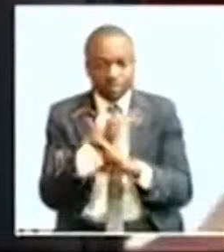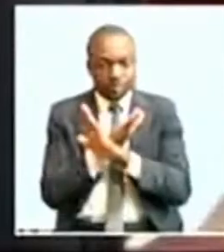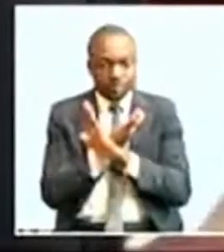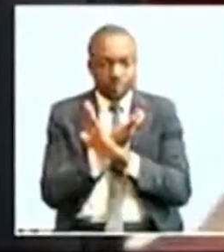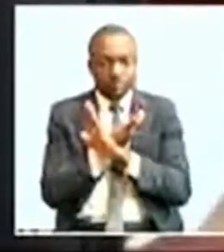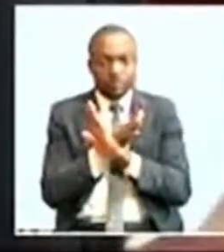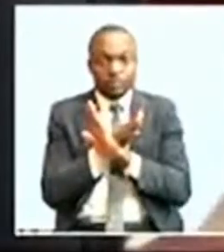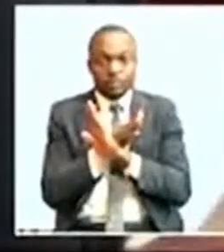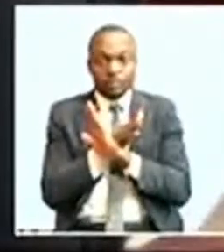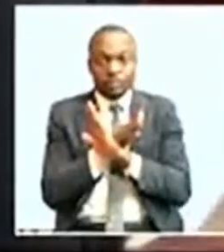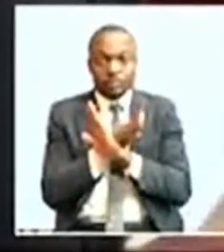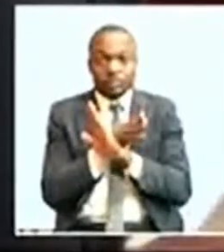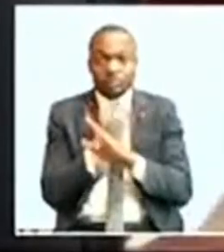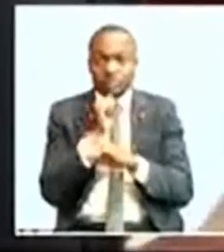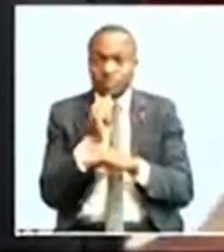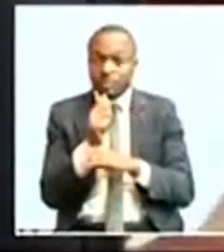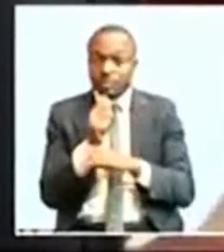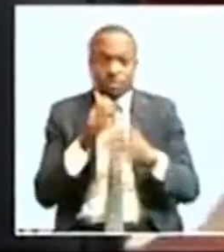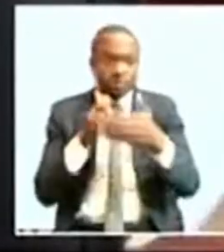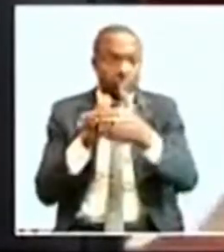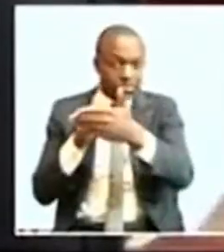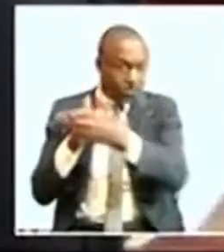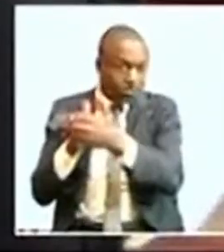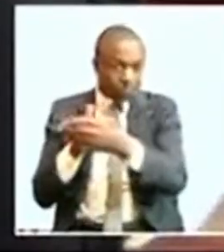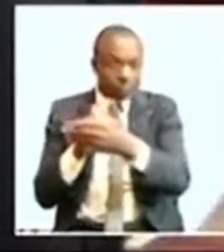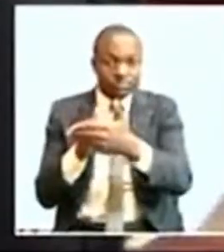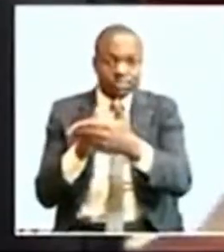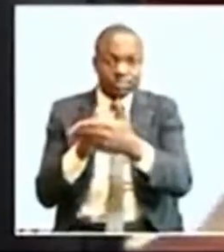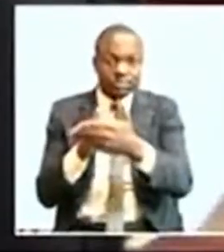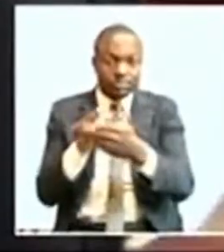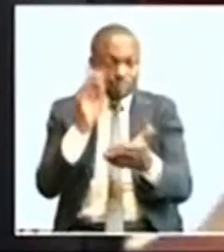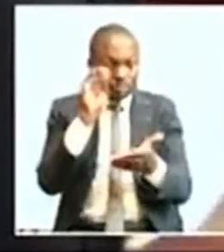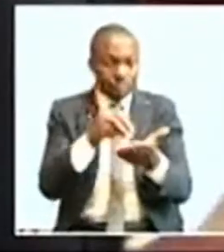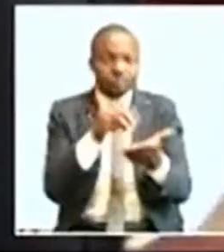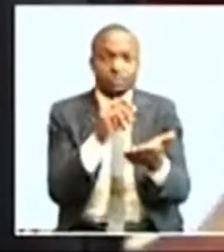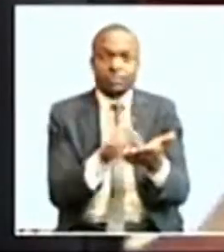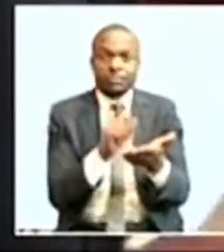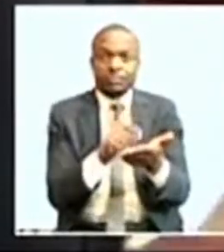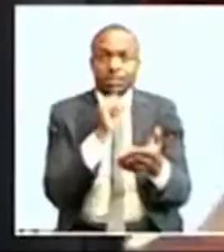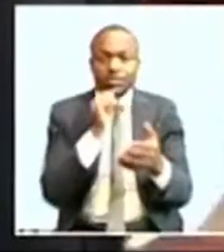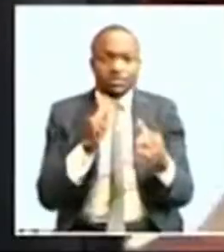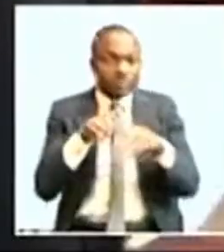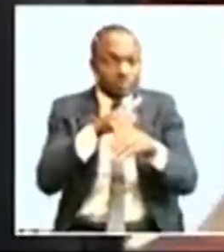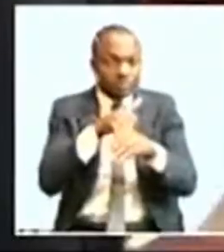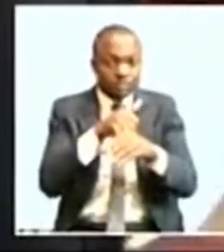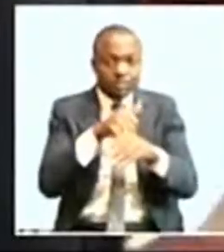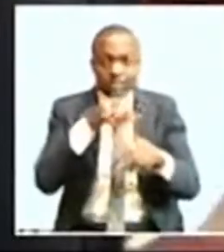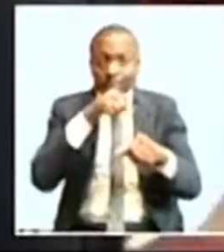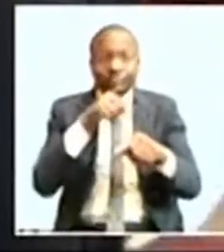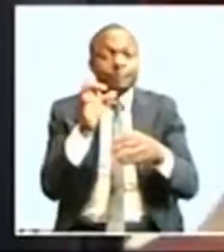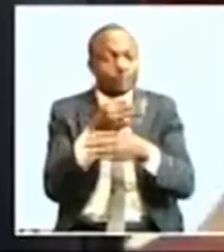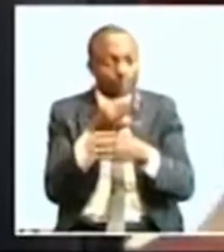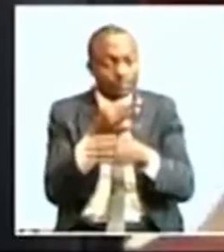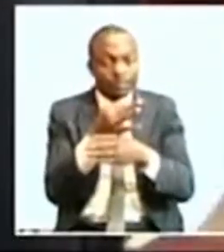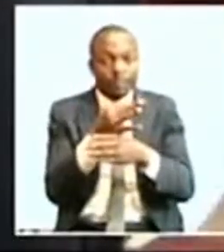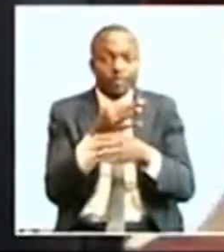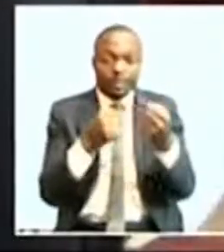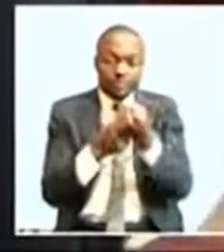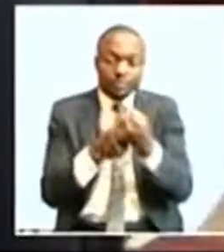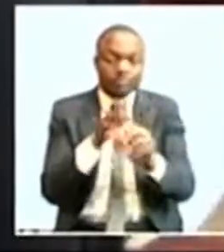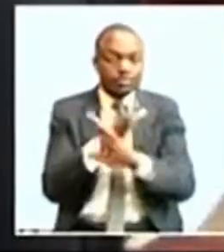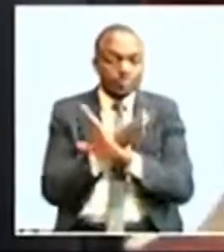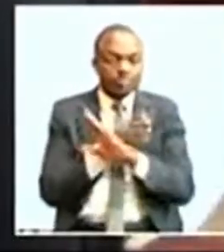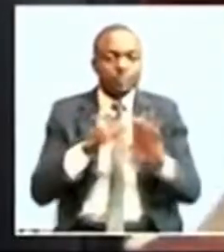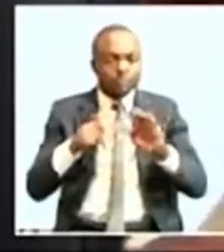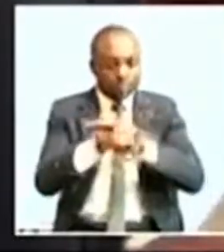no immediate restrictions that apply, as I mentioned earlier, as they do not cover inland or aquaculture subsidies, which are Zambia's